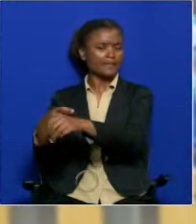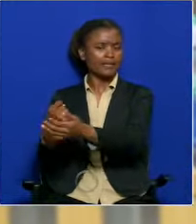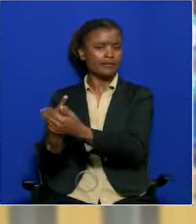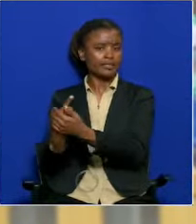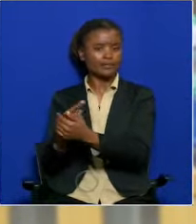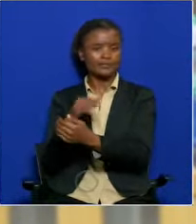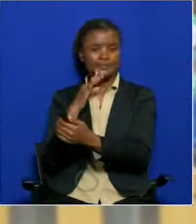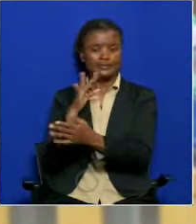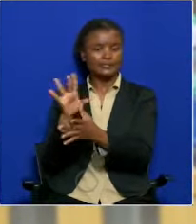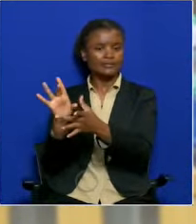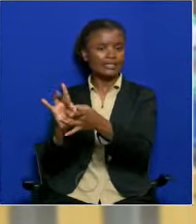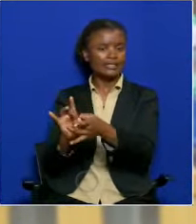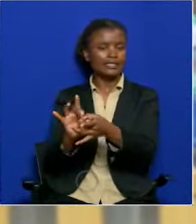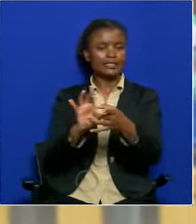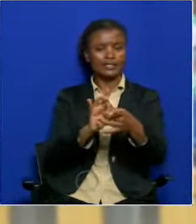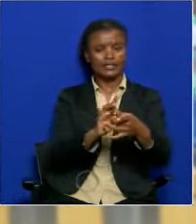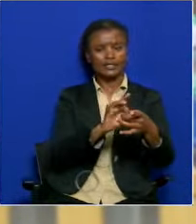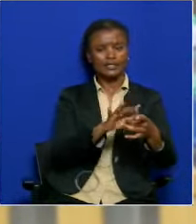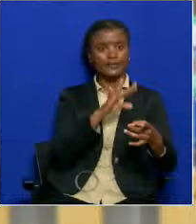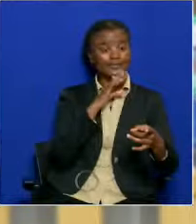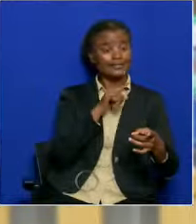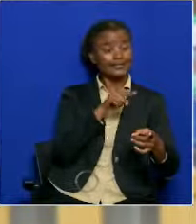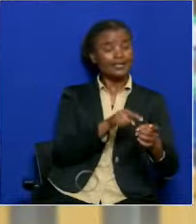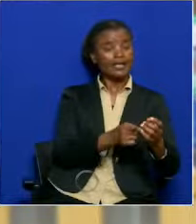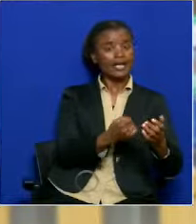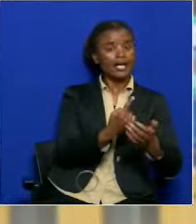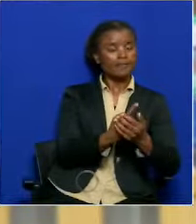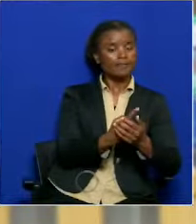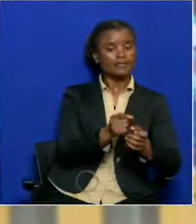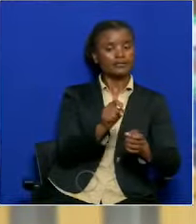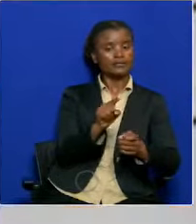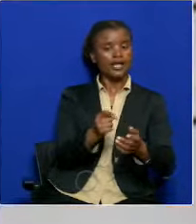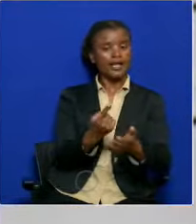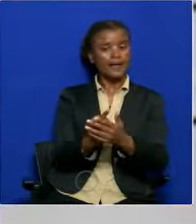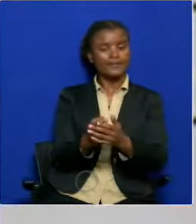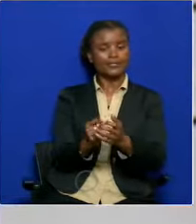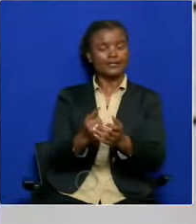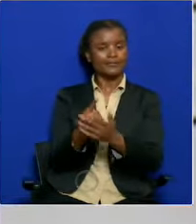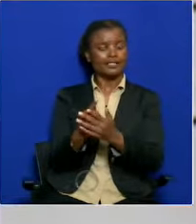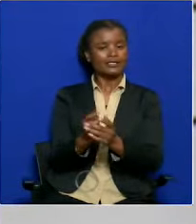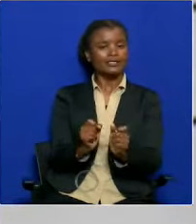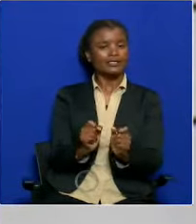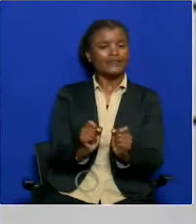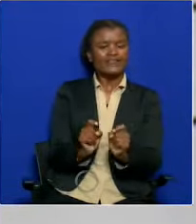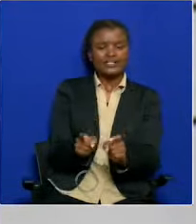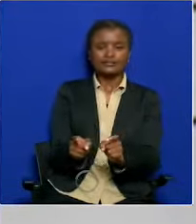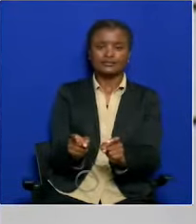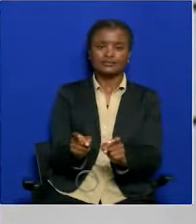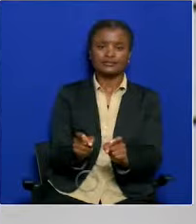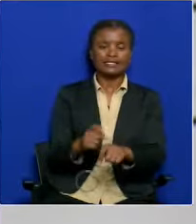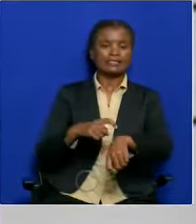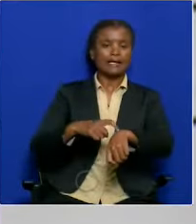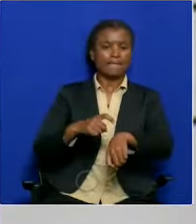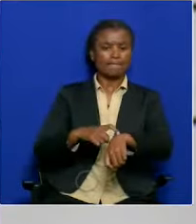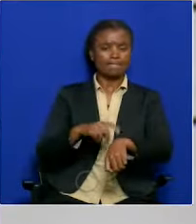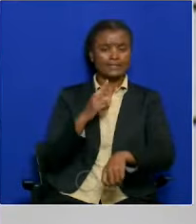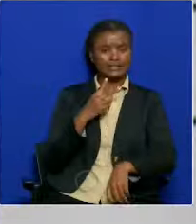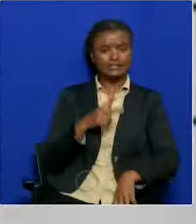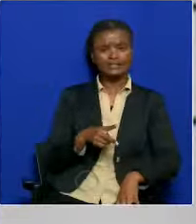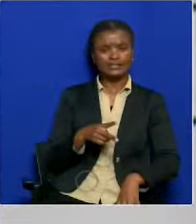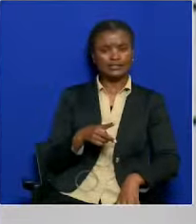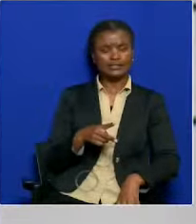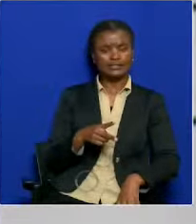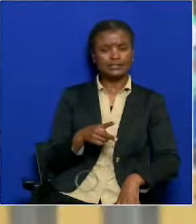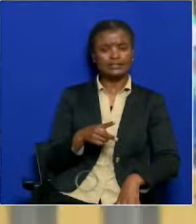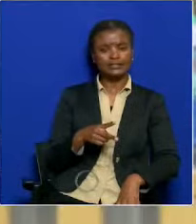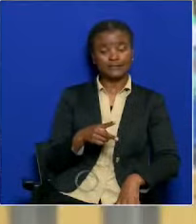one happens immediately after the other. Do you see the potential impression, the impression that it creates actually,